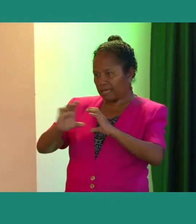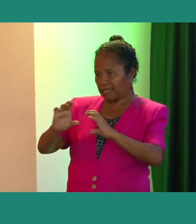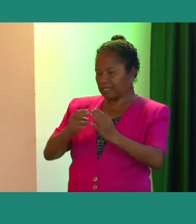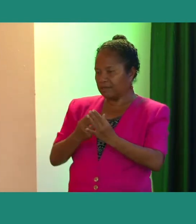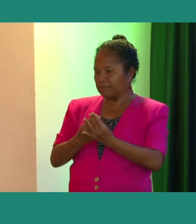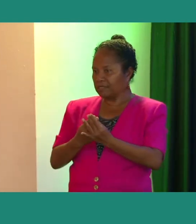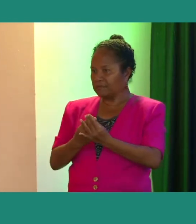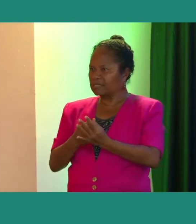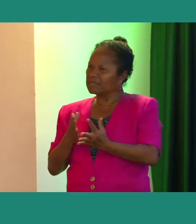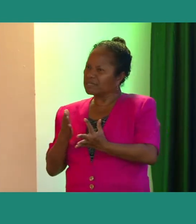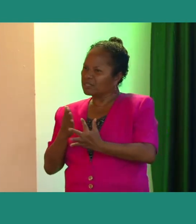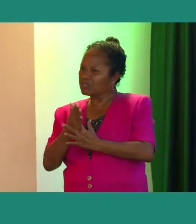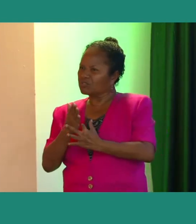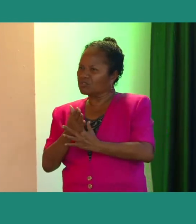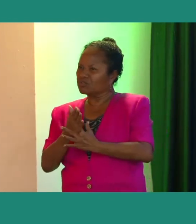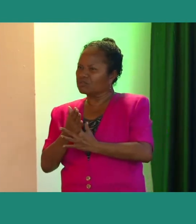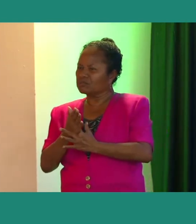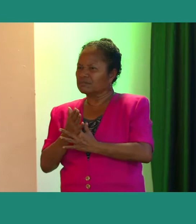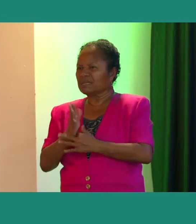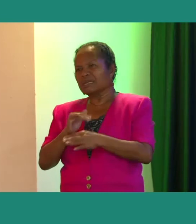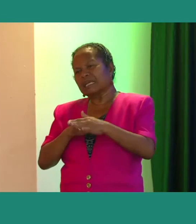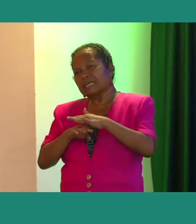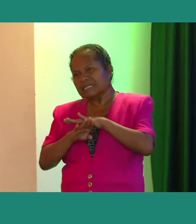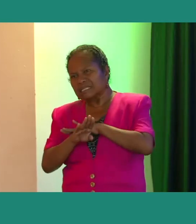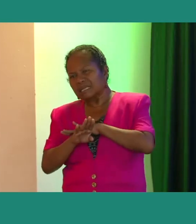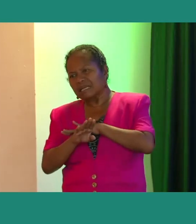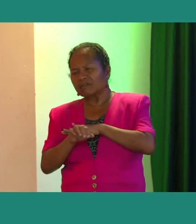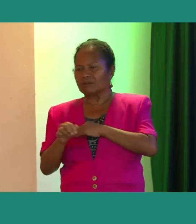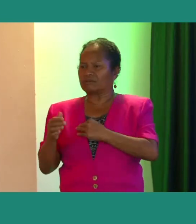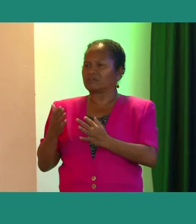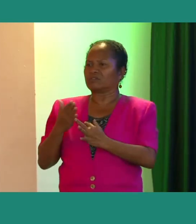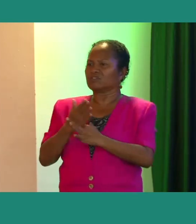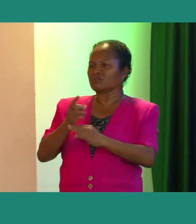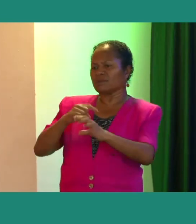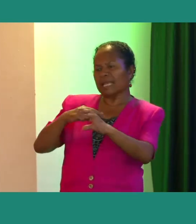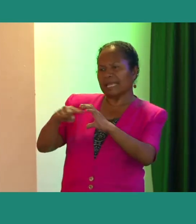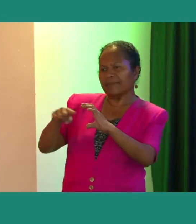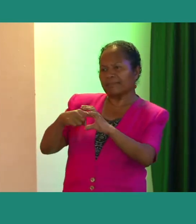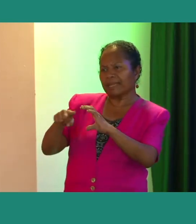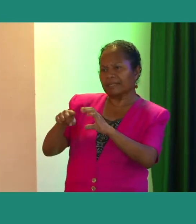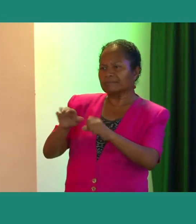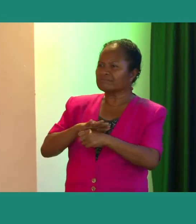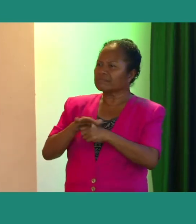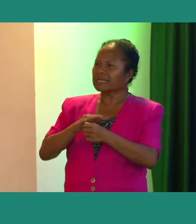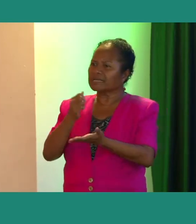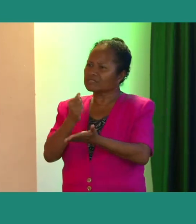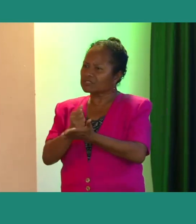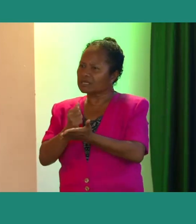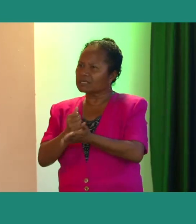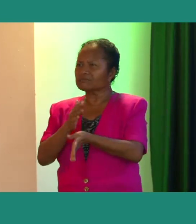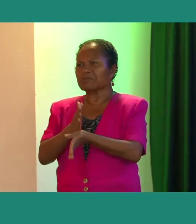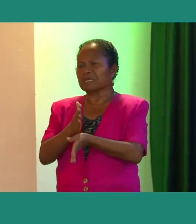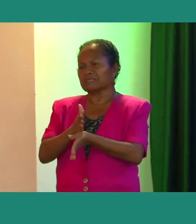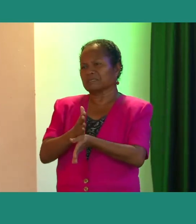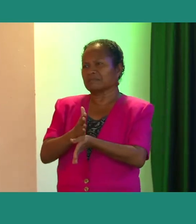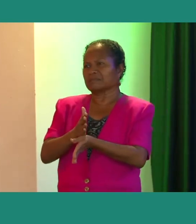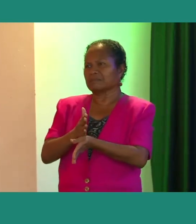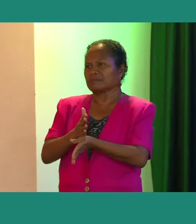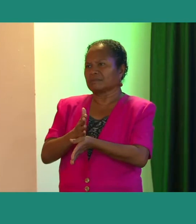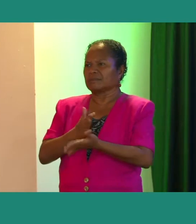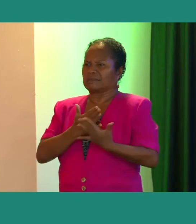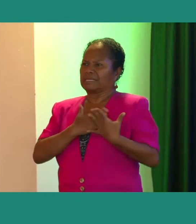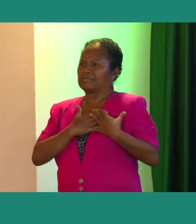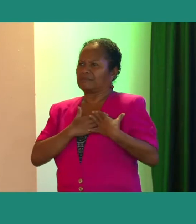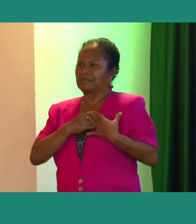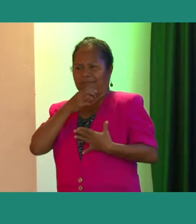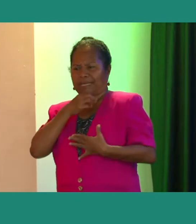it's through internal newsletters, through emails, making sure that work sites are safe zones for